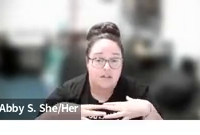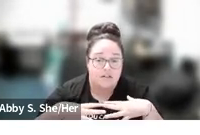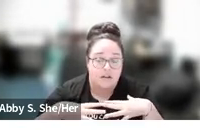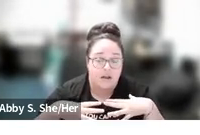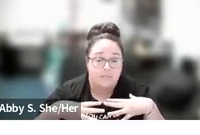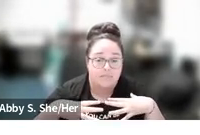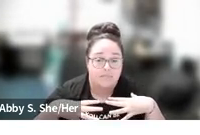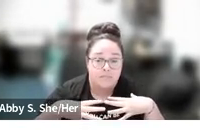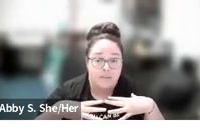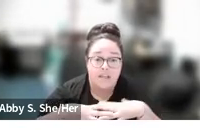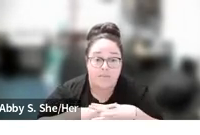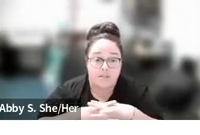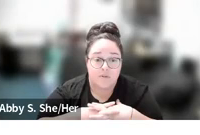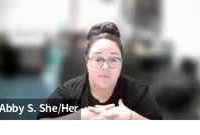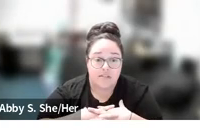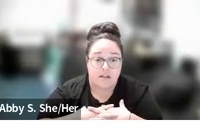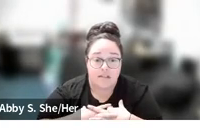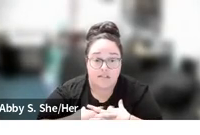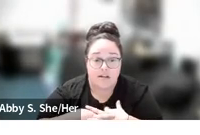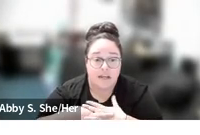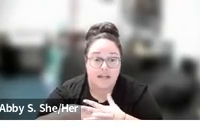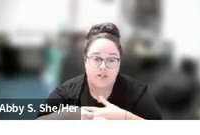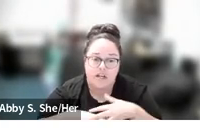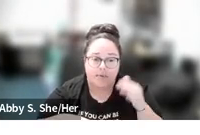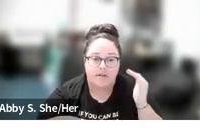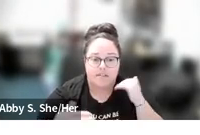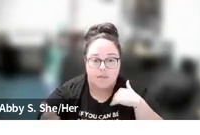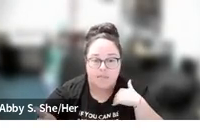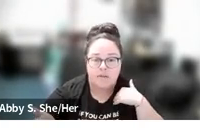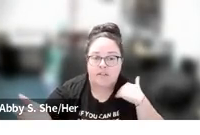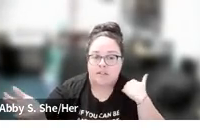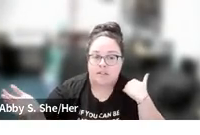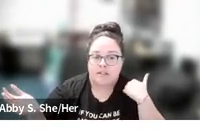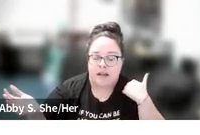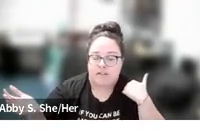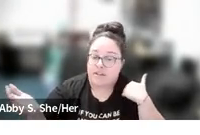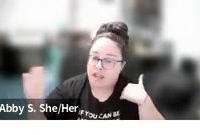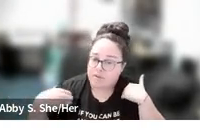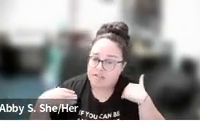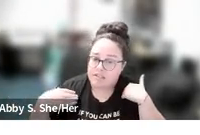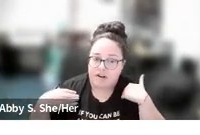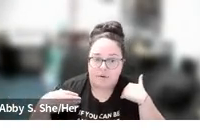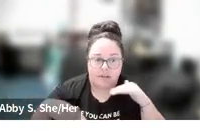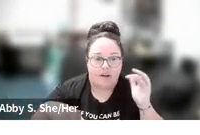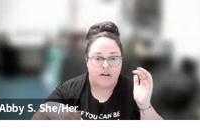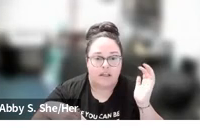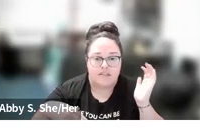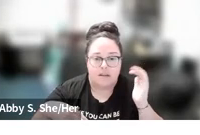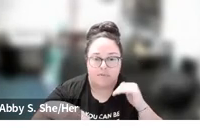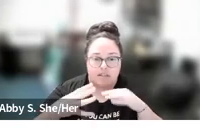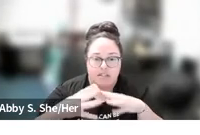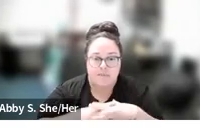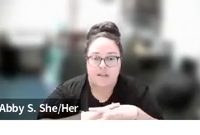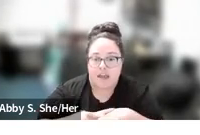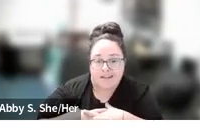into the tablets, which makes it a lot easier. And I tried to put some of the tablets that are out there in